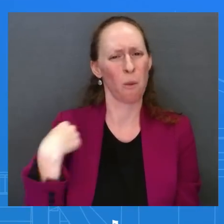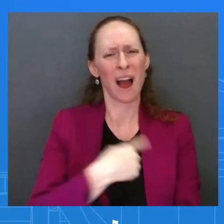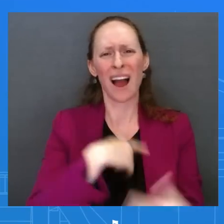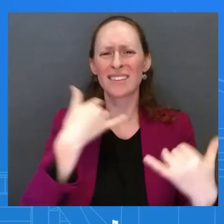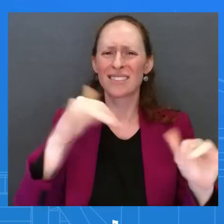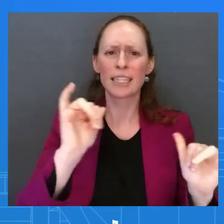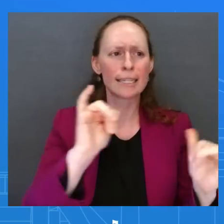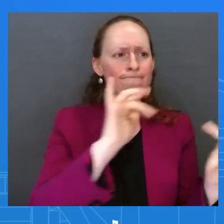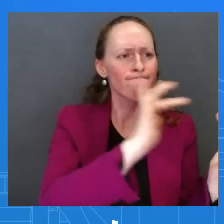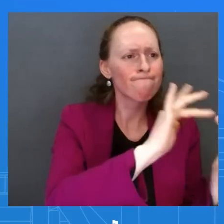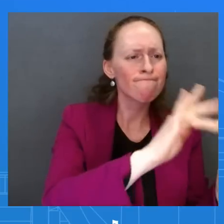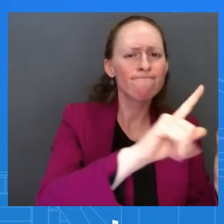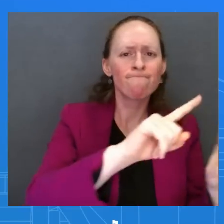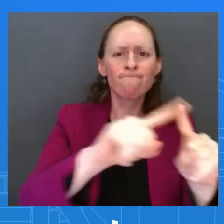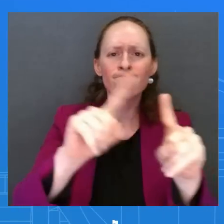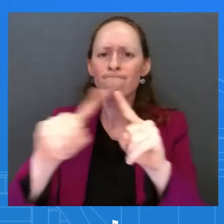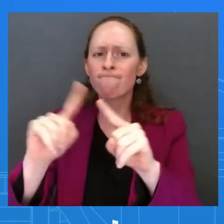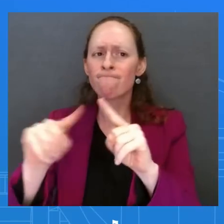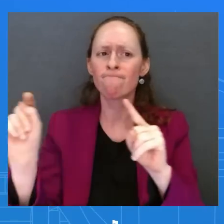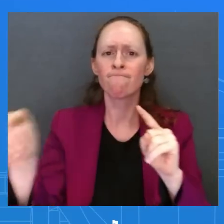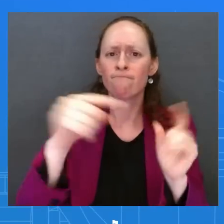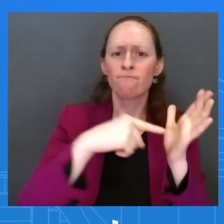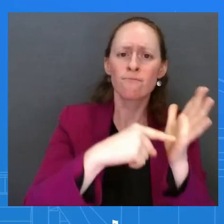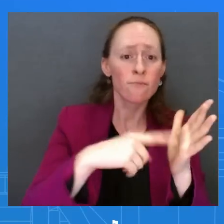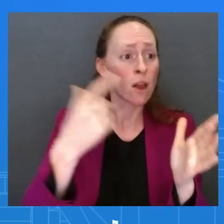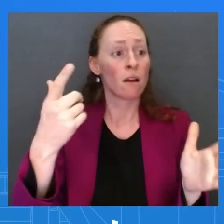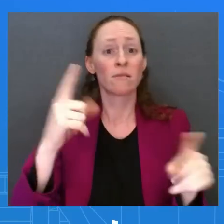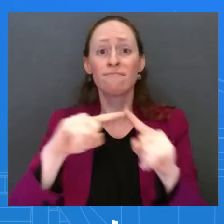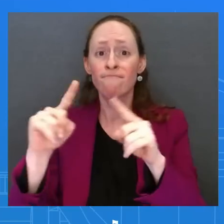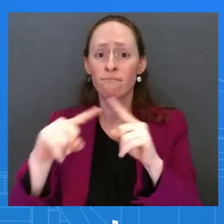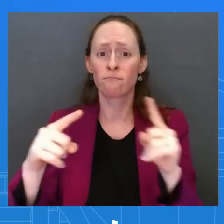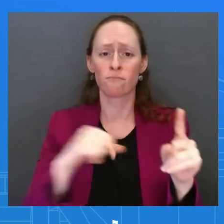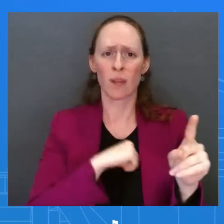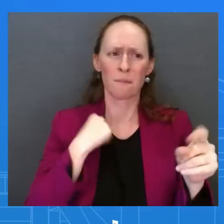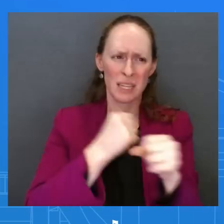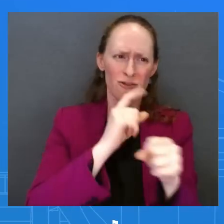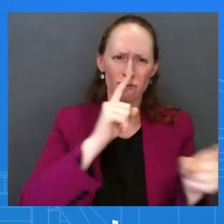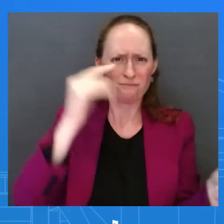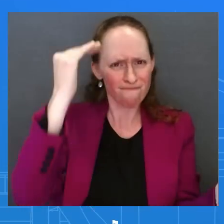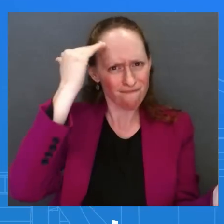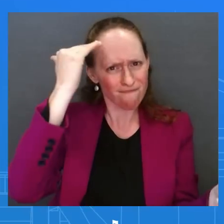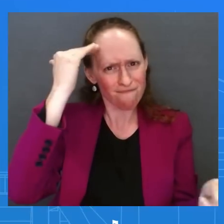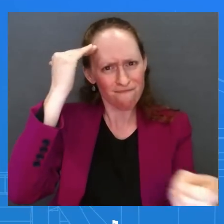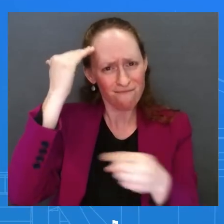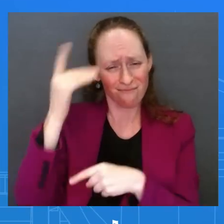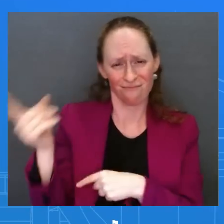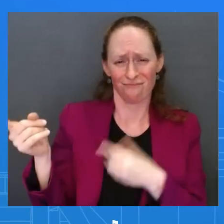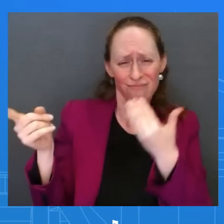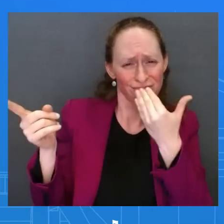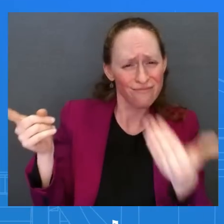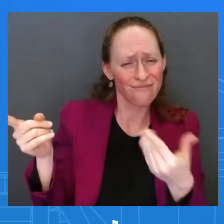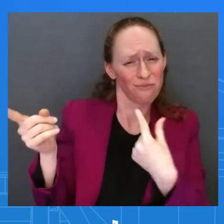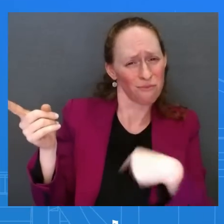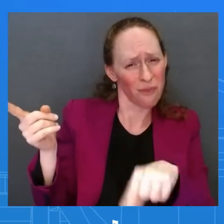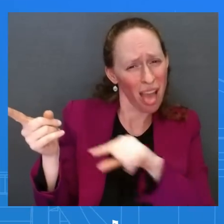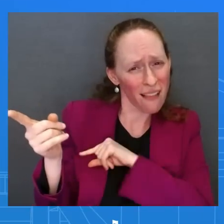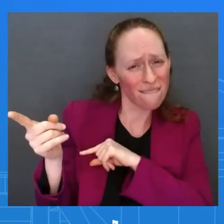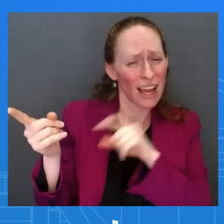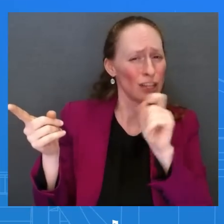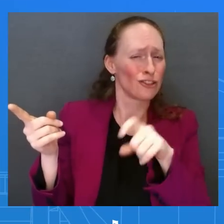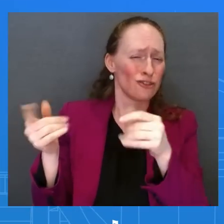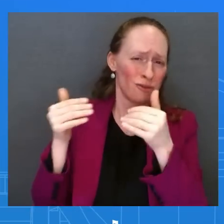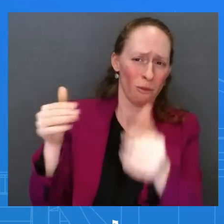Hill, and to get her through. I don't have anything to share ahead of that, but we continue to support a